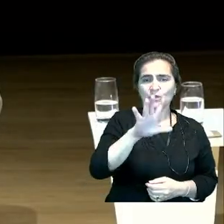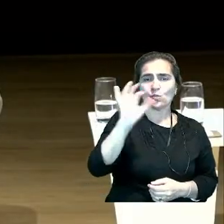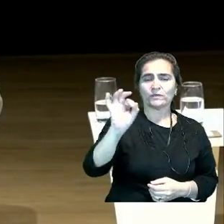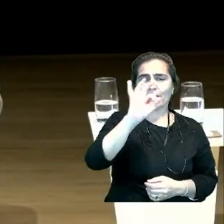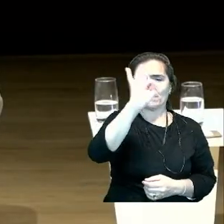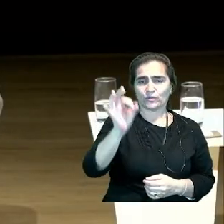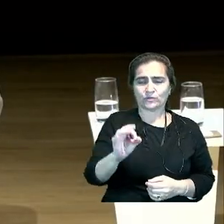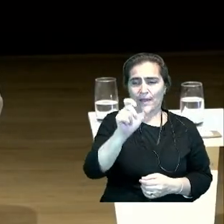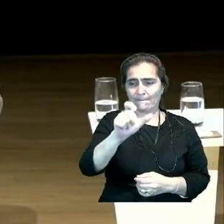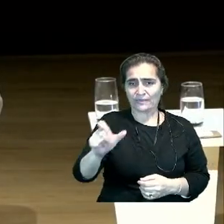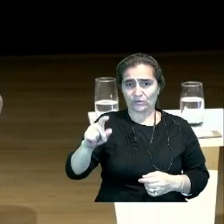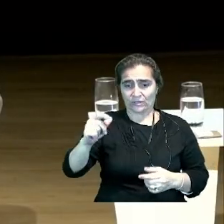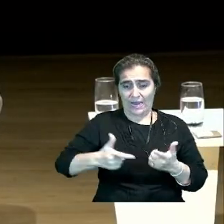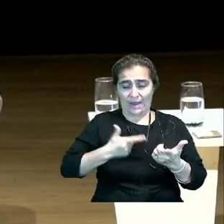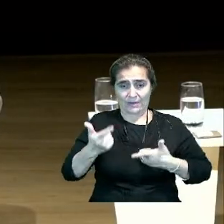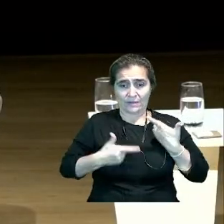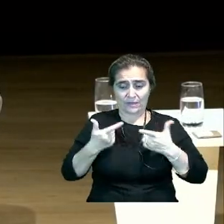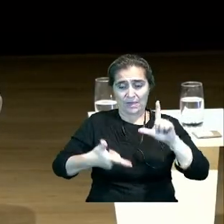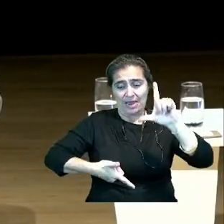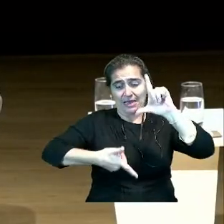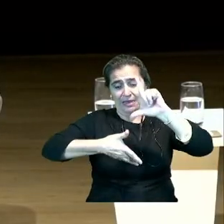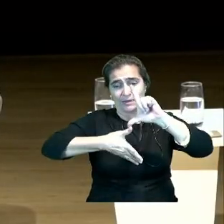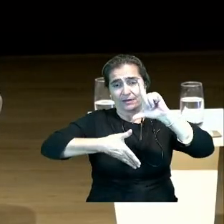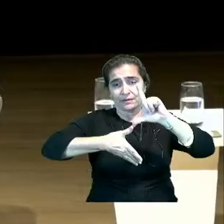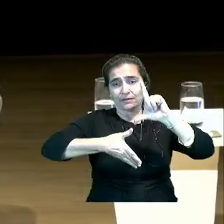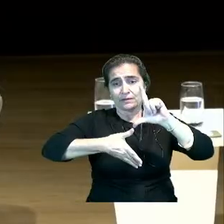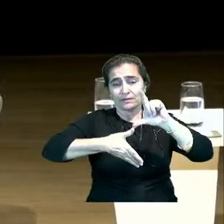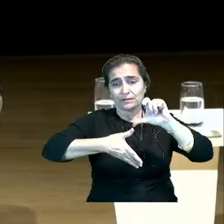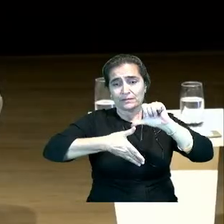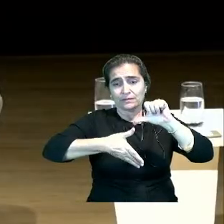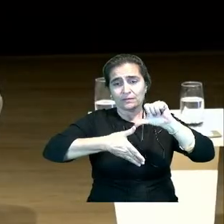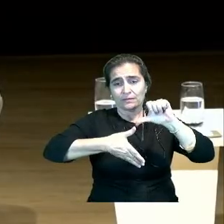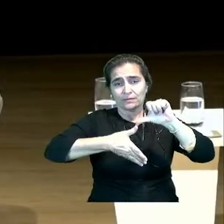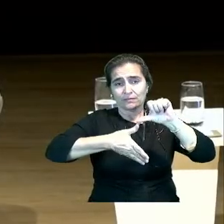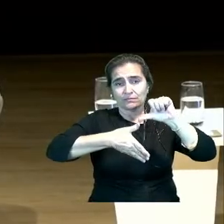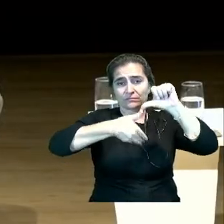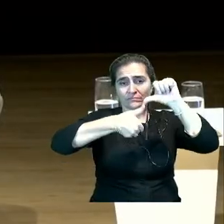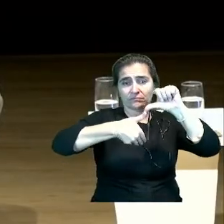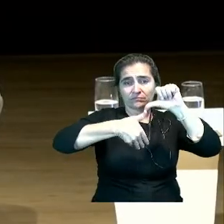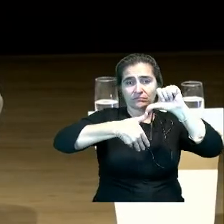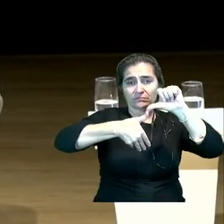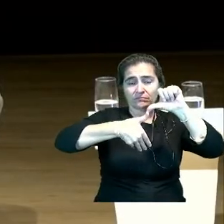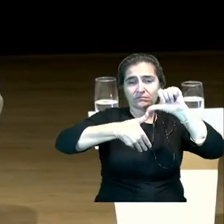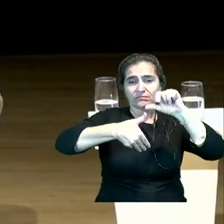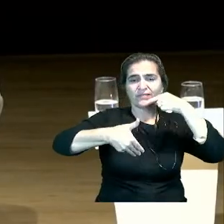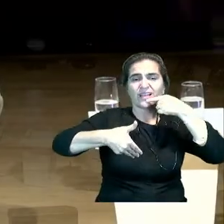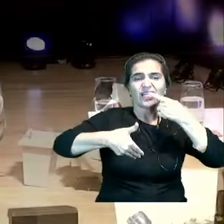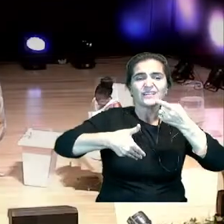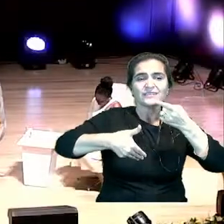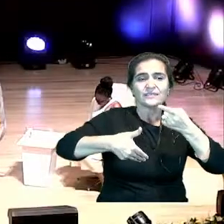we have that figure now, where 50% of entrepreneurs in Latin America self-declares themselves